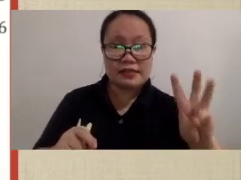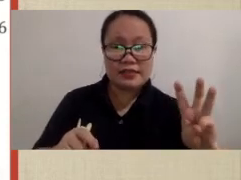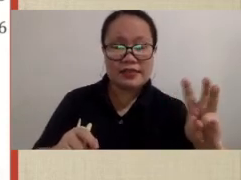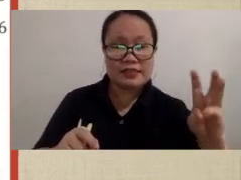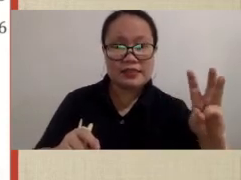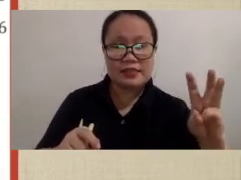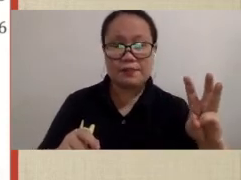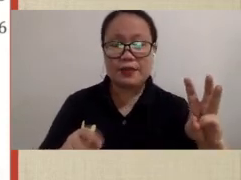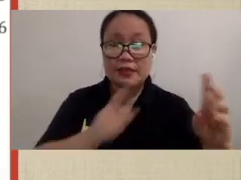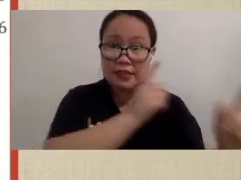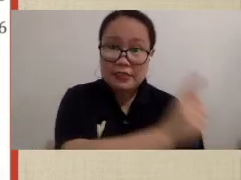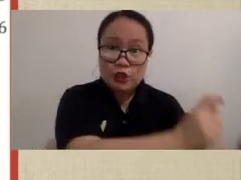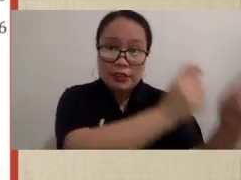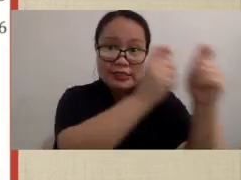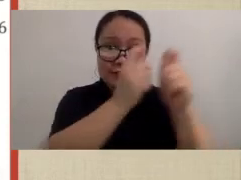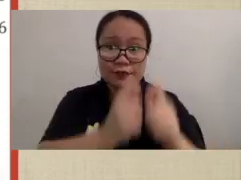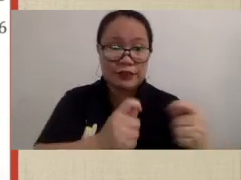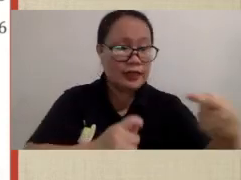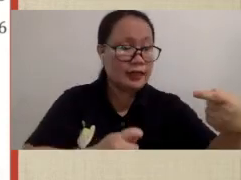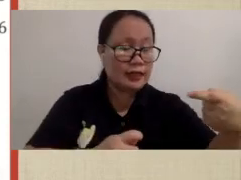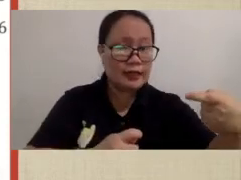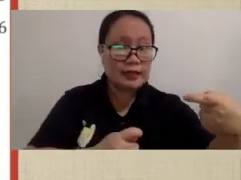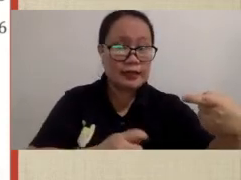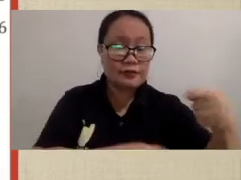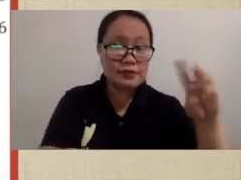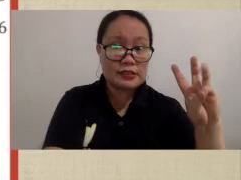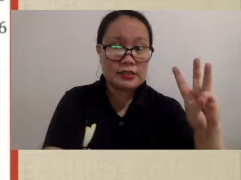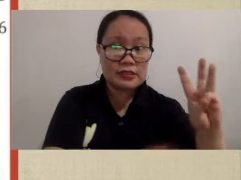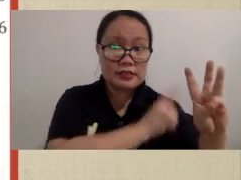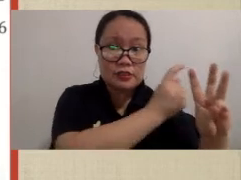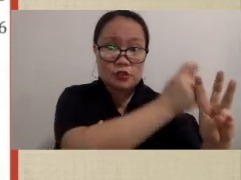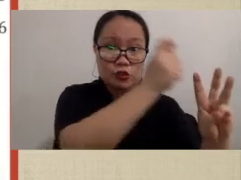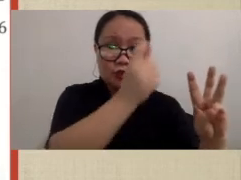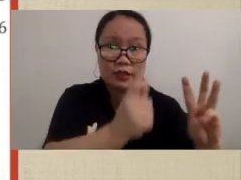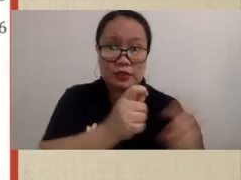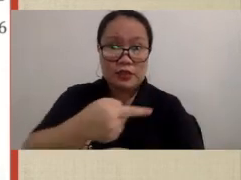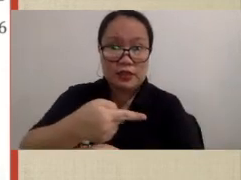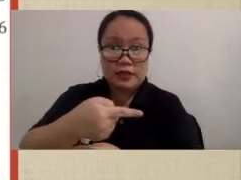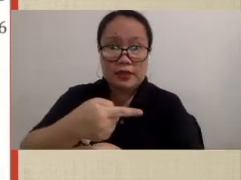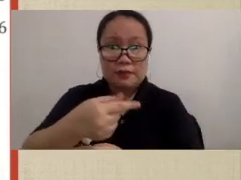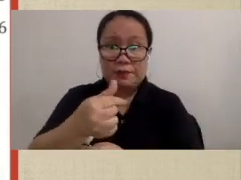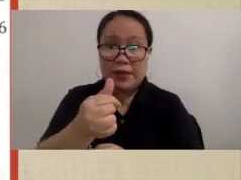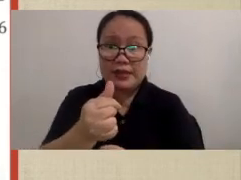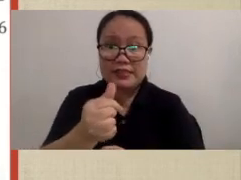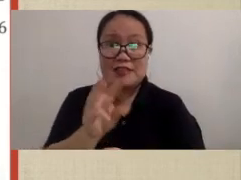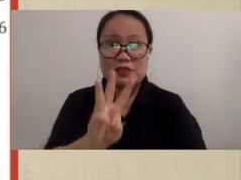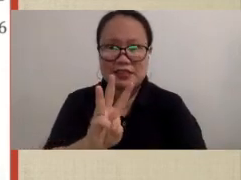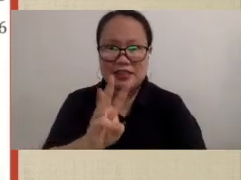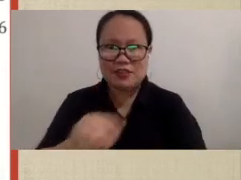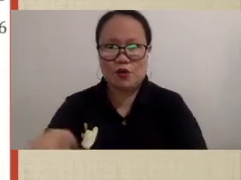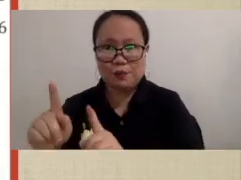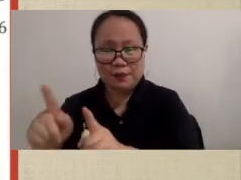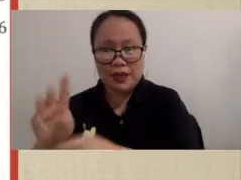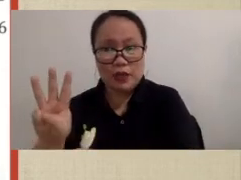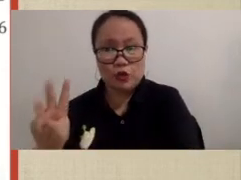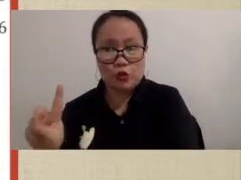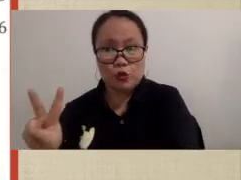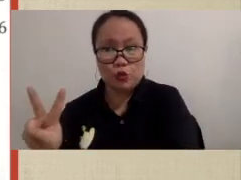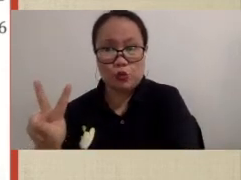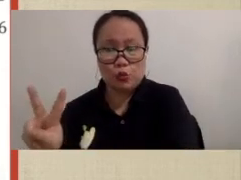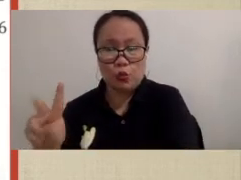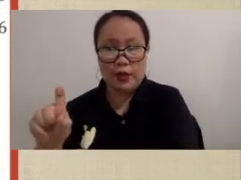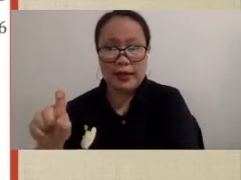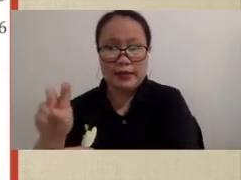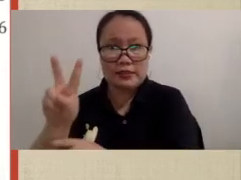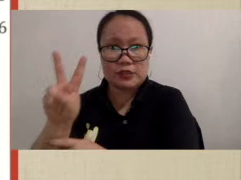Next, so ililipat natin si negative 6. So, magiging 2x squared plus